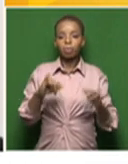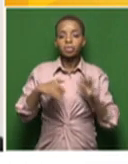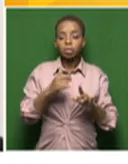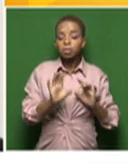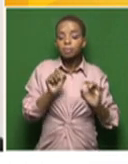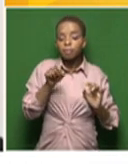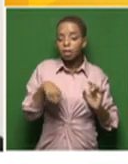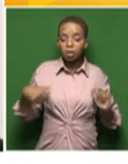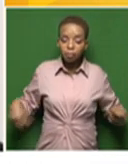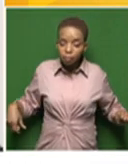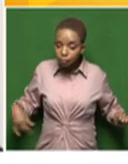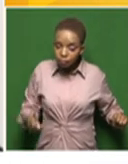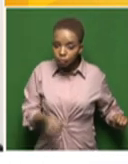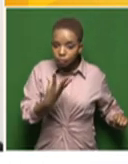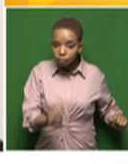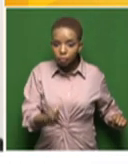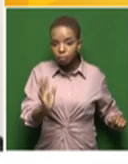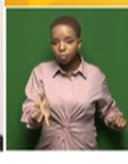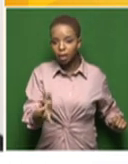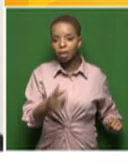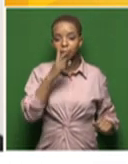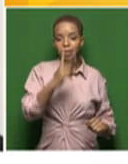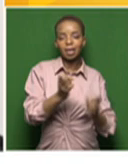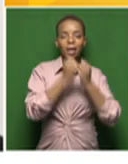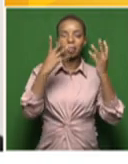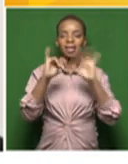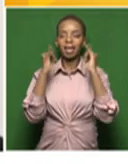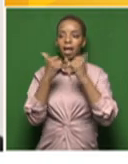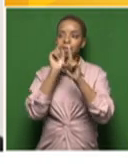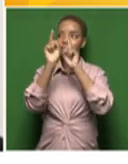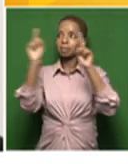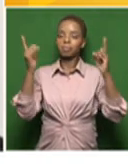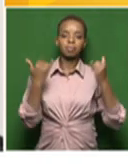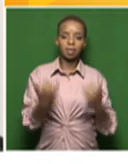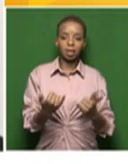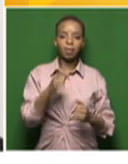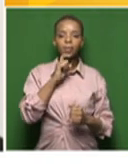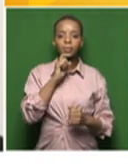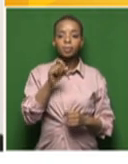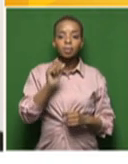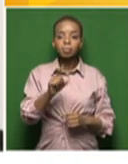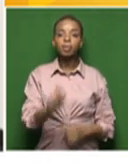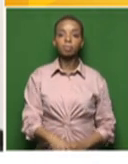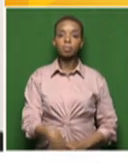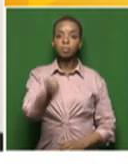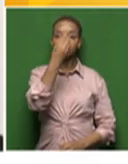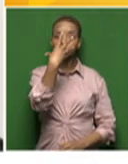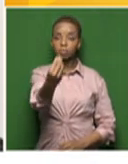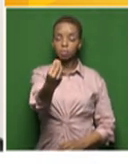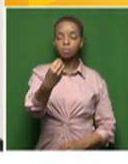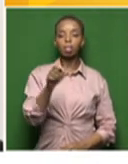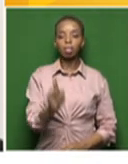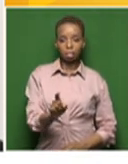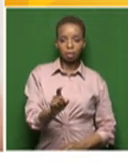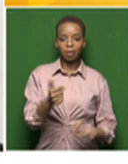distance. And you'll find that even with delivery companies now, they offer that kind of contactless service, delivery service, whereby